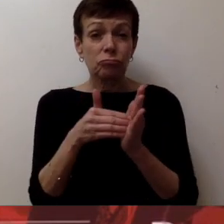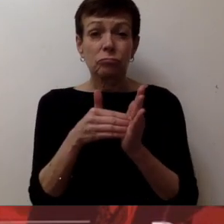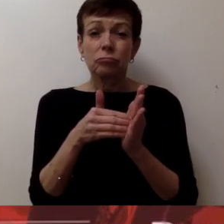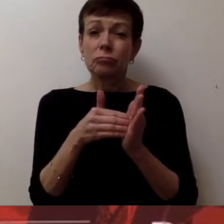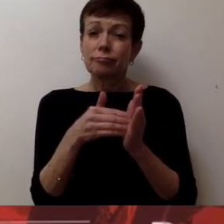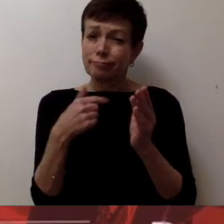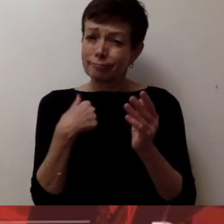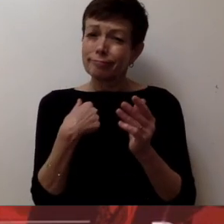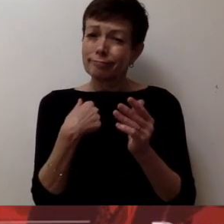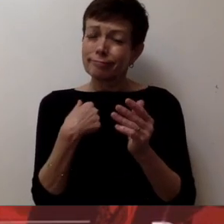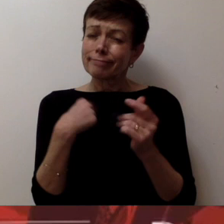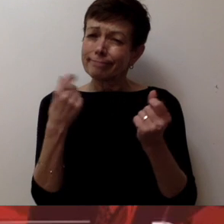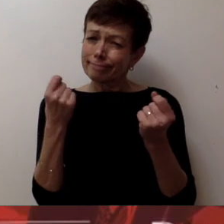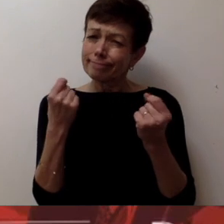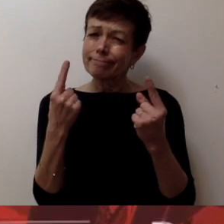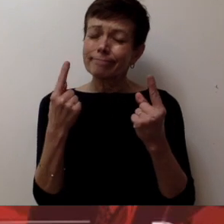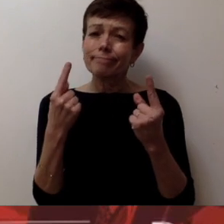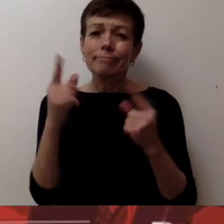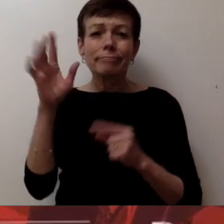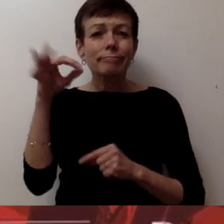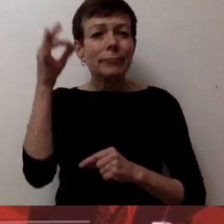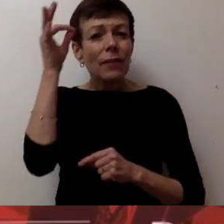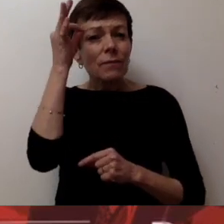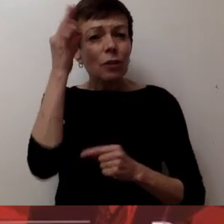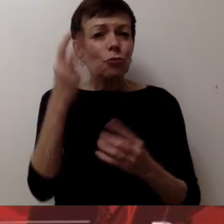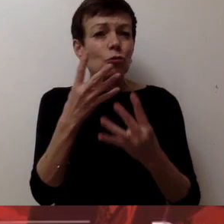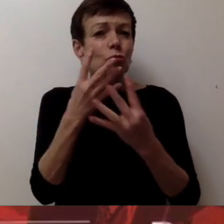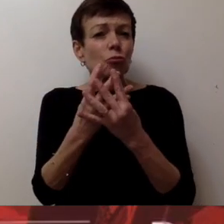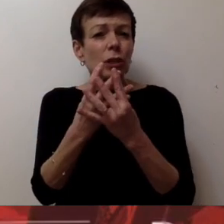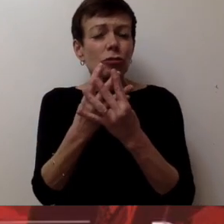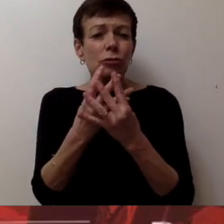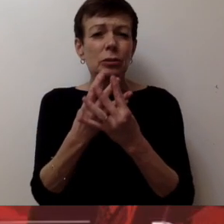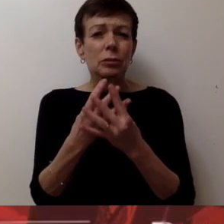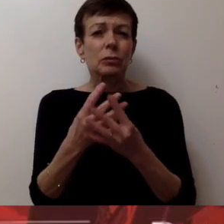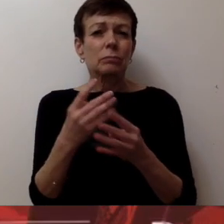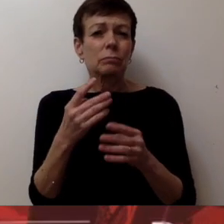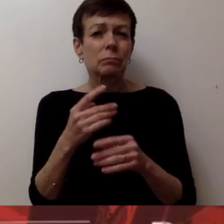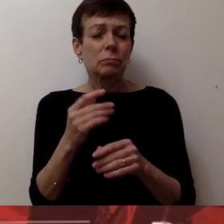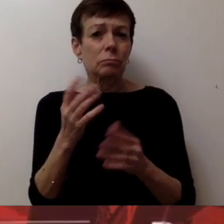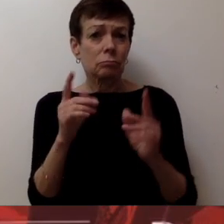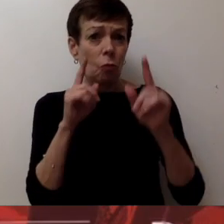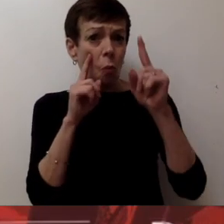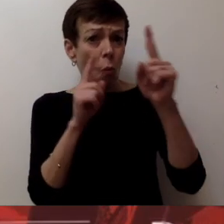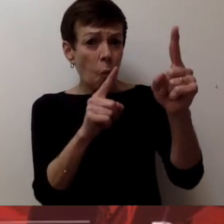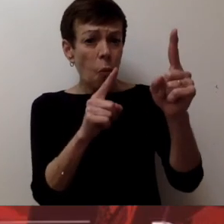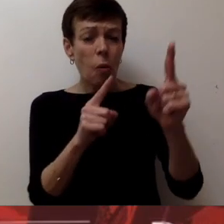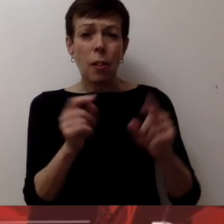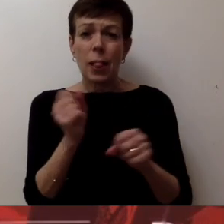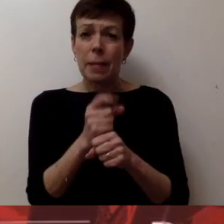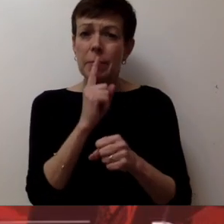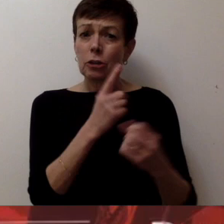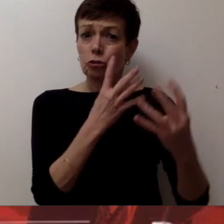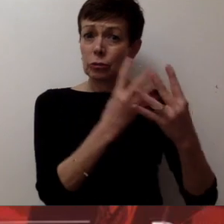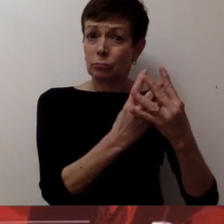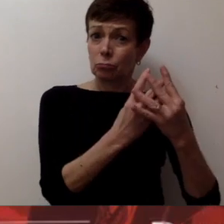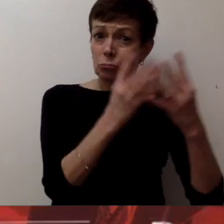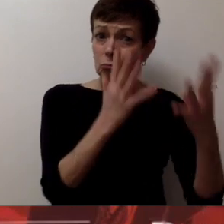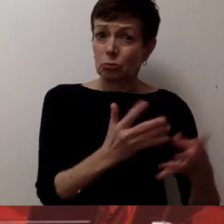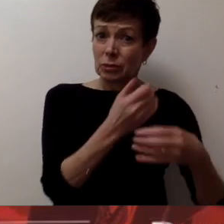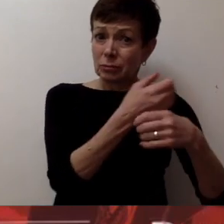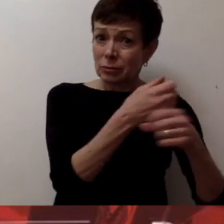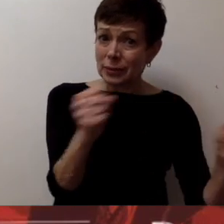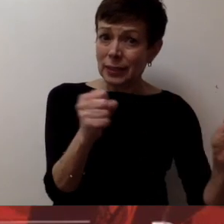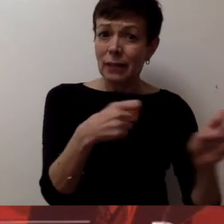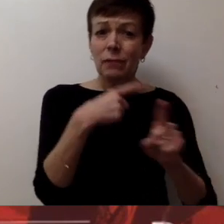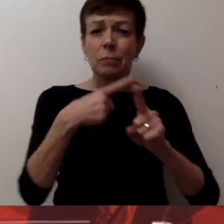Correctional Service of Canada to ensure the safety of their employees as well as the inmates in their charge